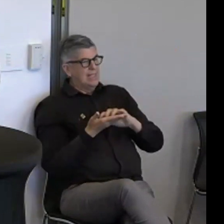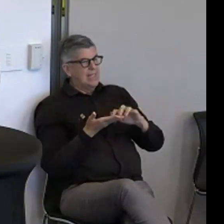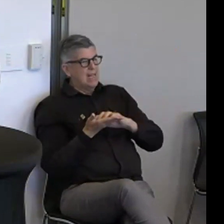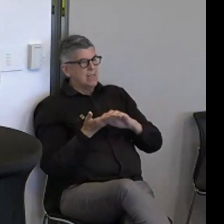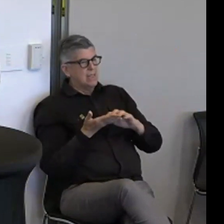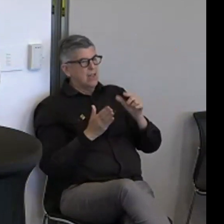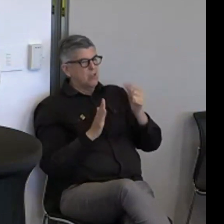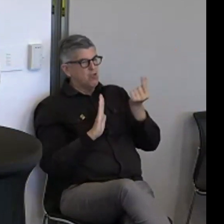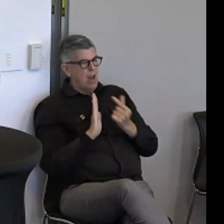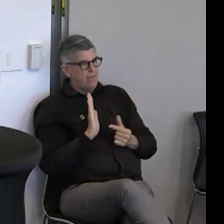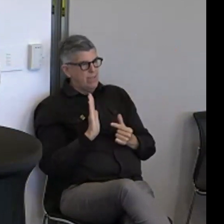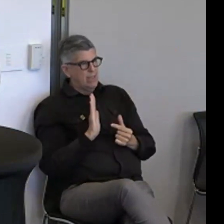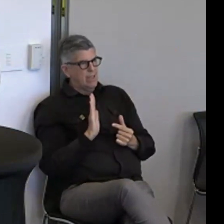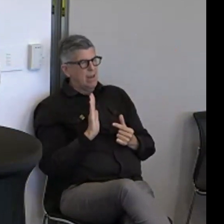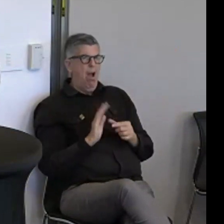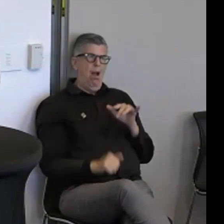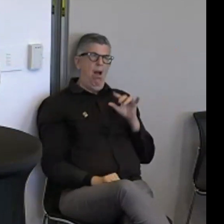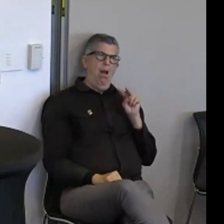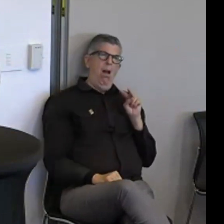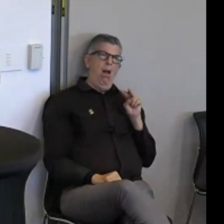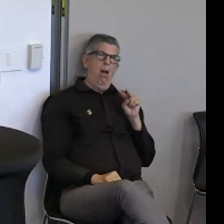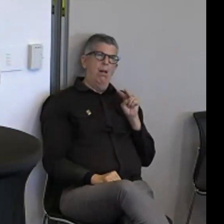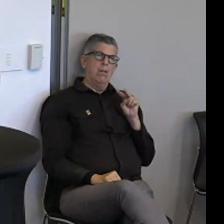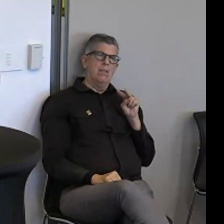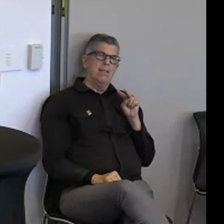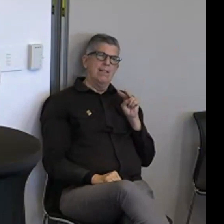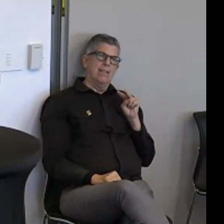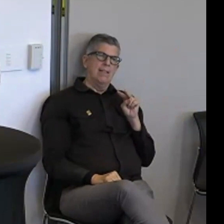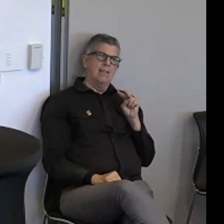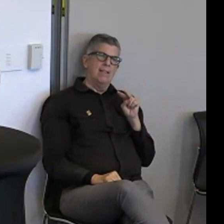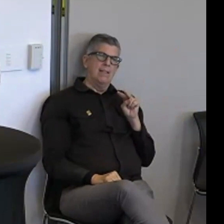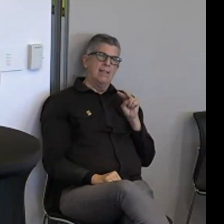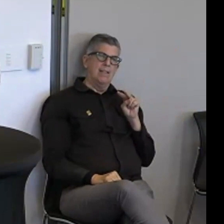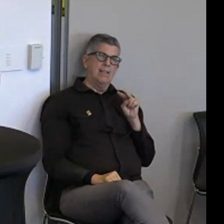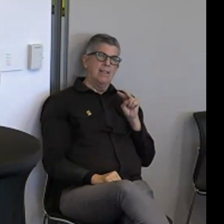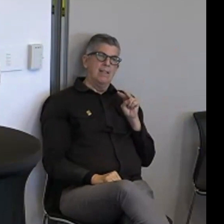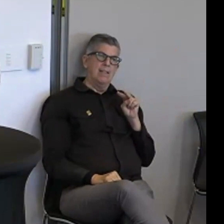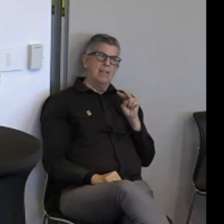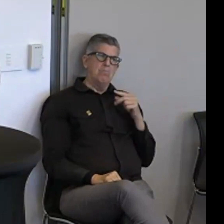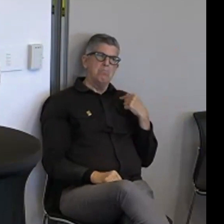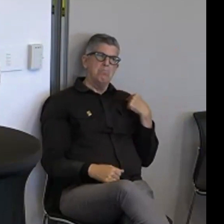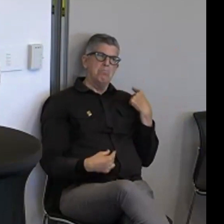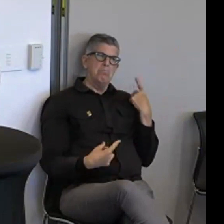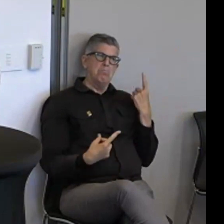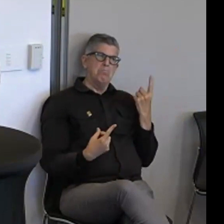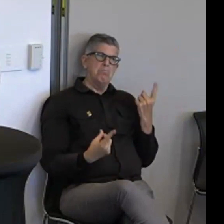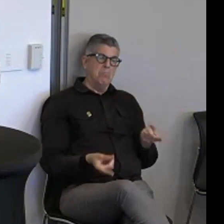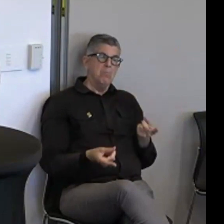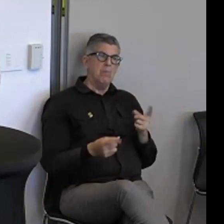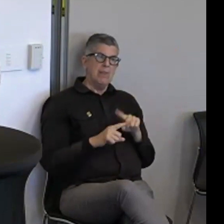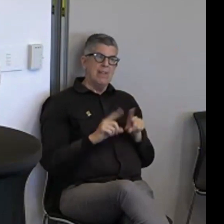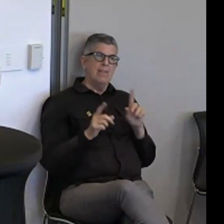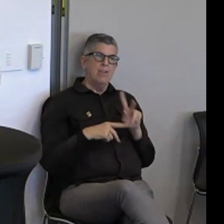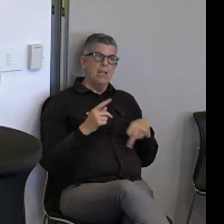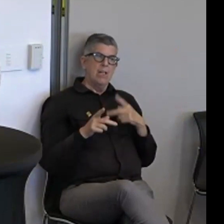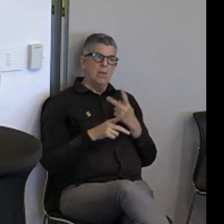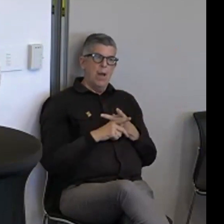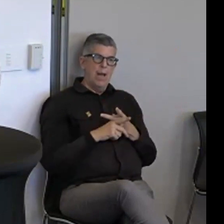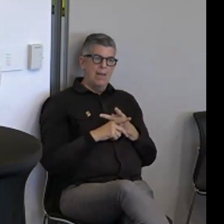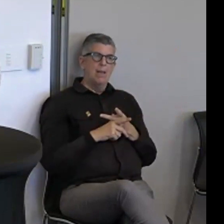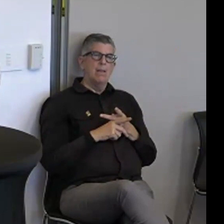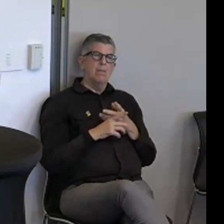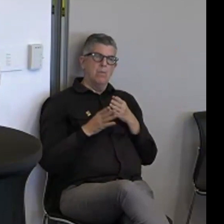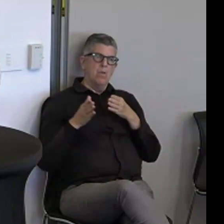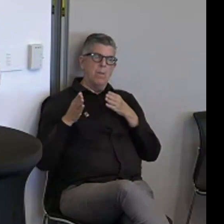comes as a surprise. It seems very novel, but in fact, tactile graphics has been around in different forms for decades, if not longer.